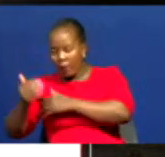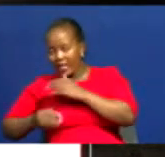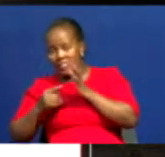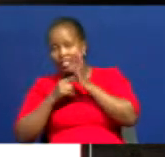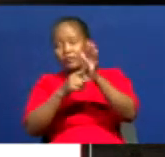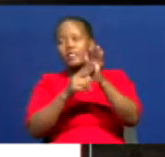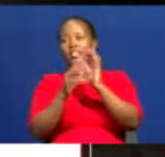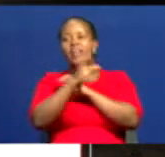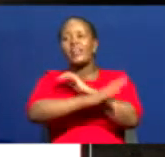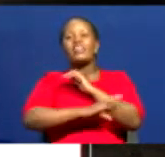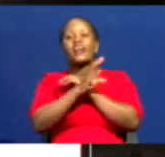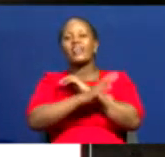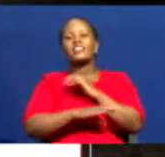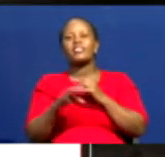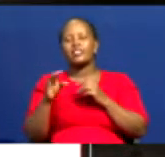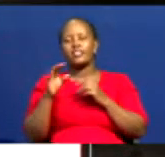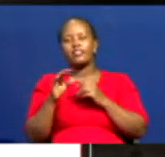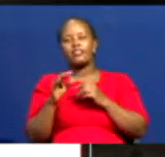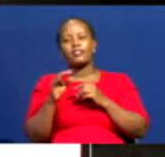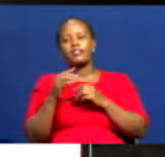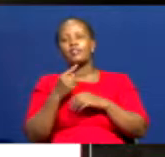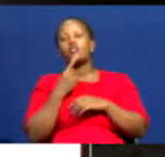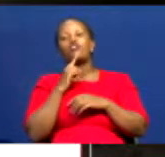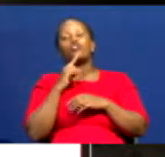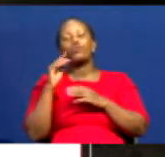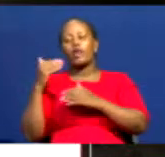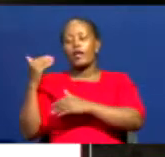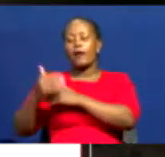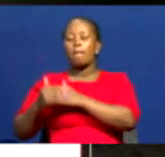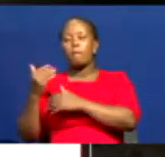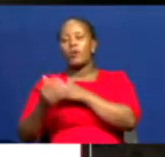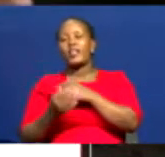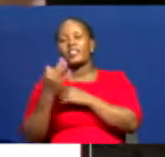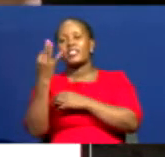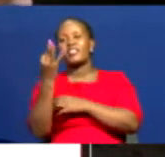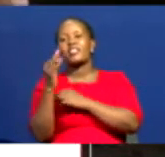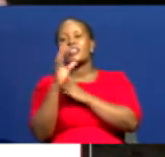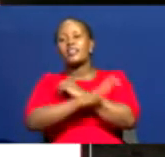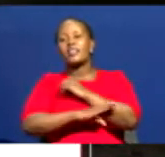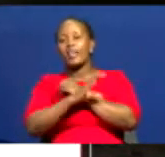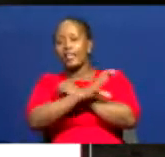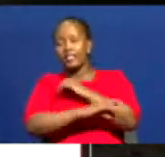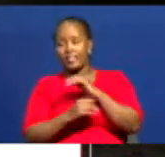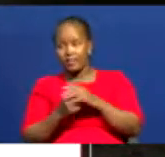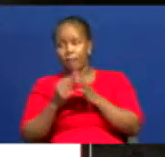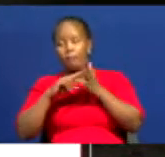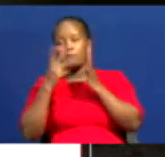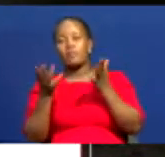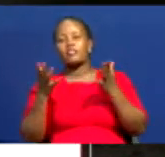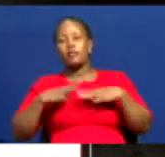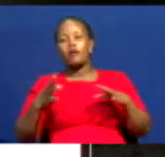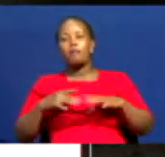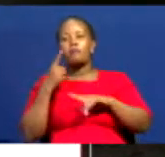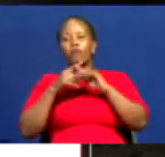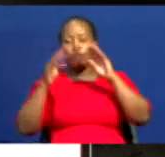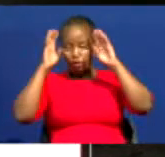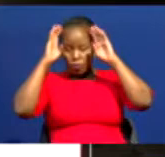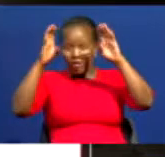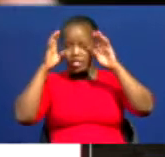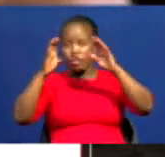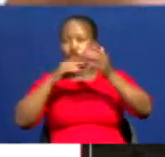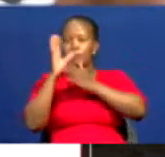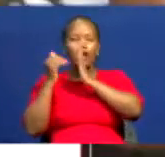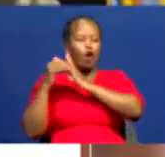county borders 3 countries. Yeah. So people from Ethiopia came in large numbers.